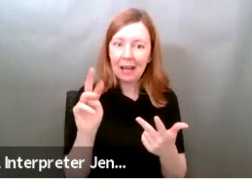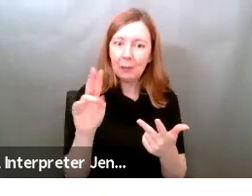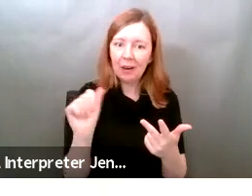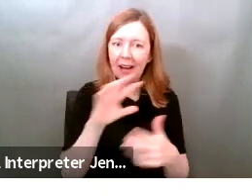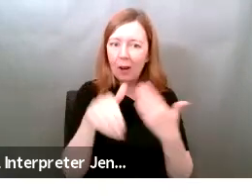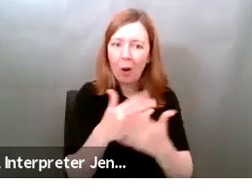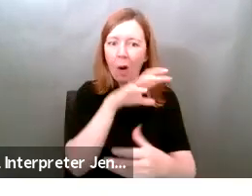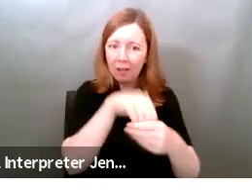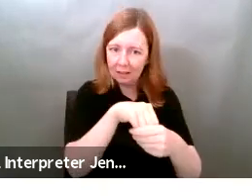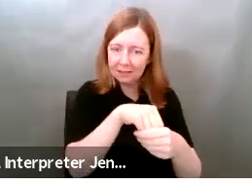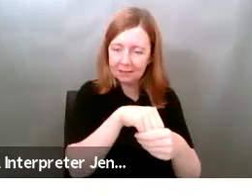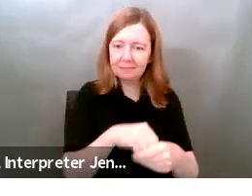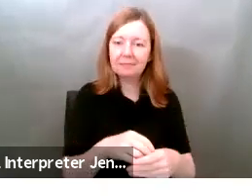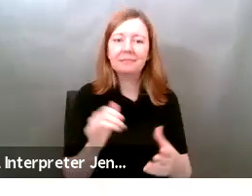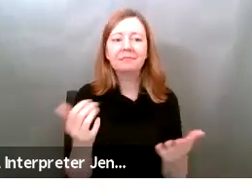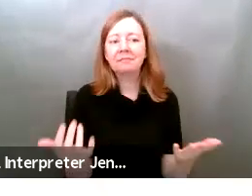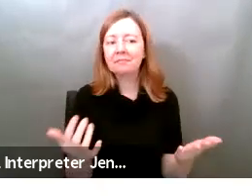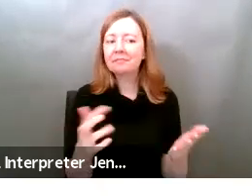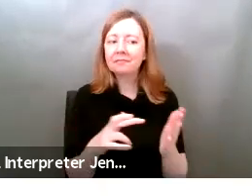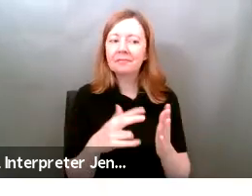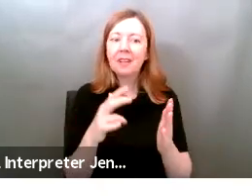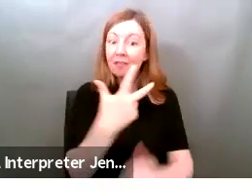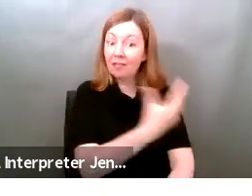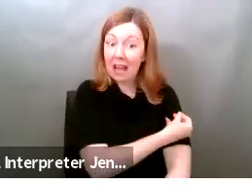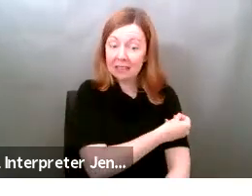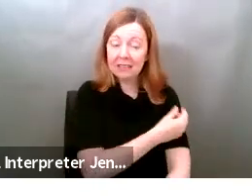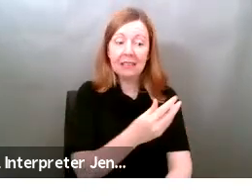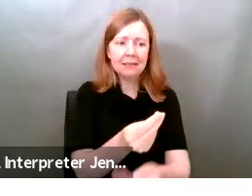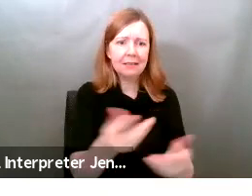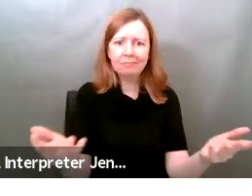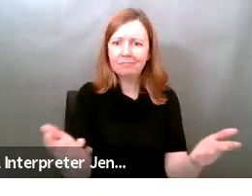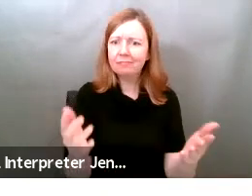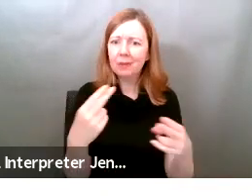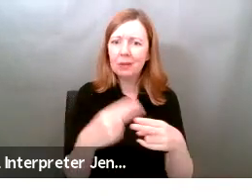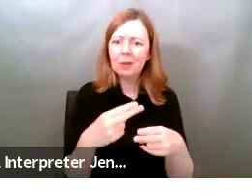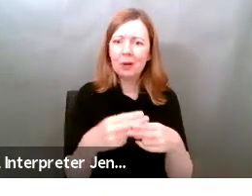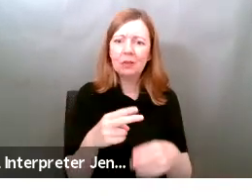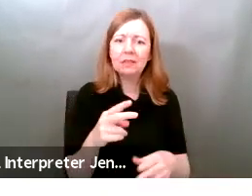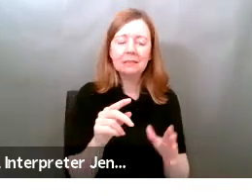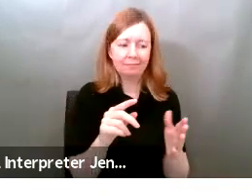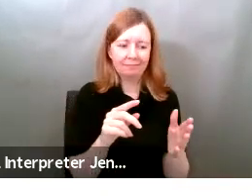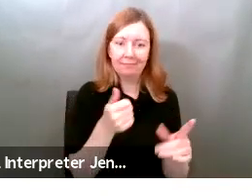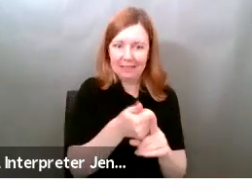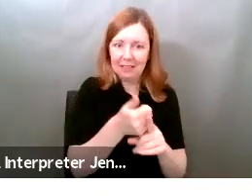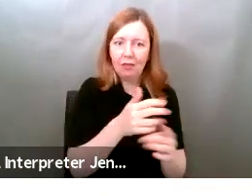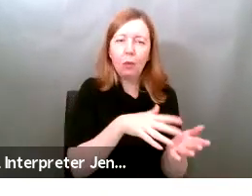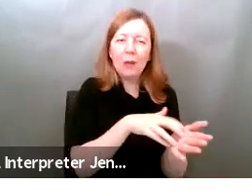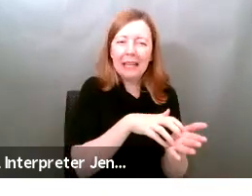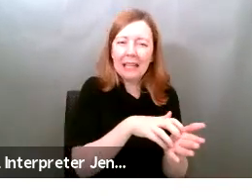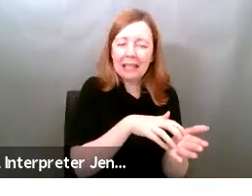mRNA. Those are vaccines that we give that are called killed or weakened